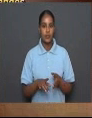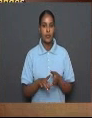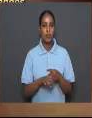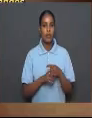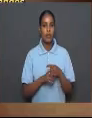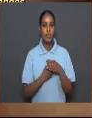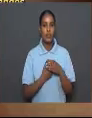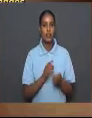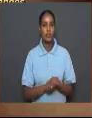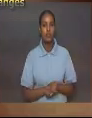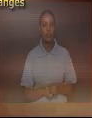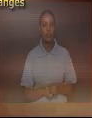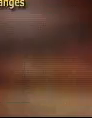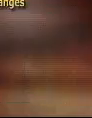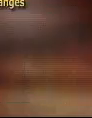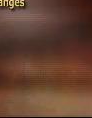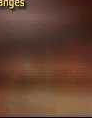Begin.